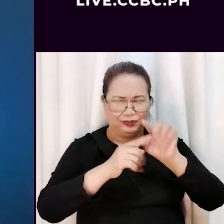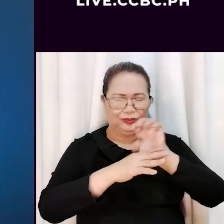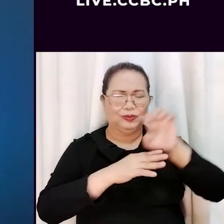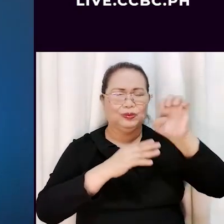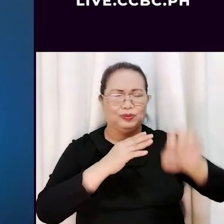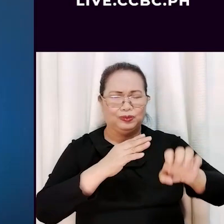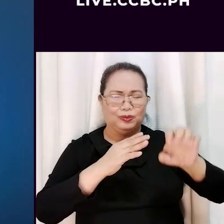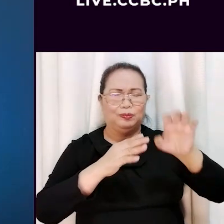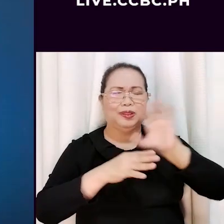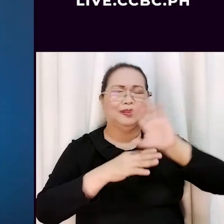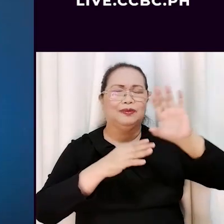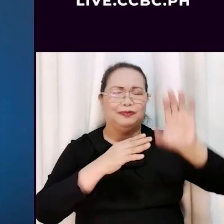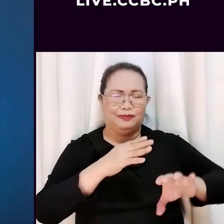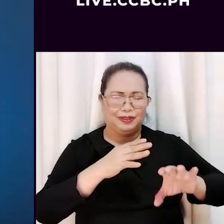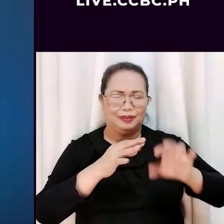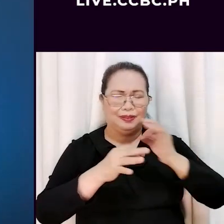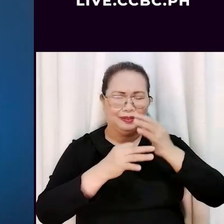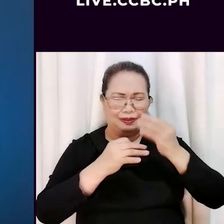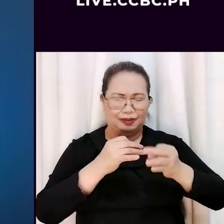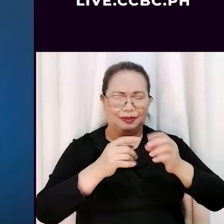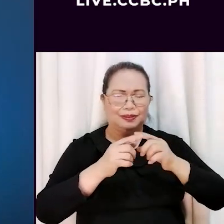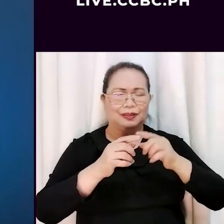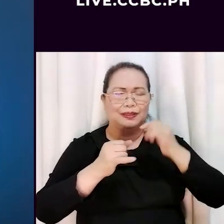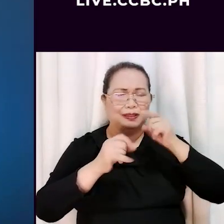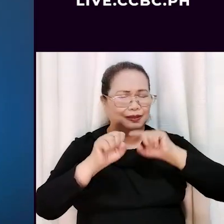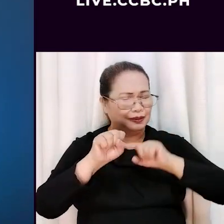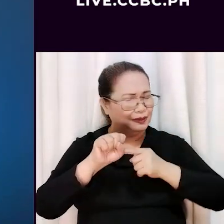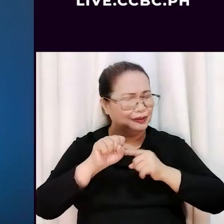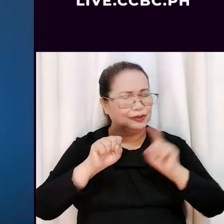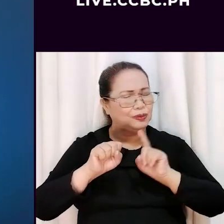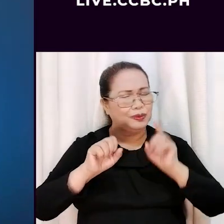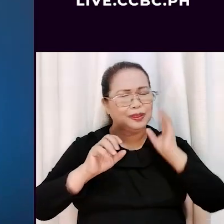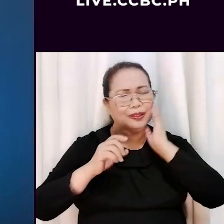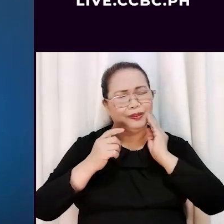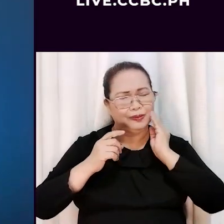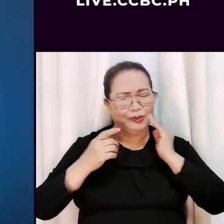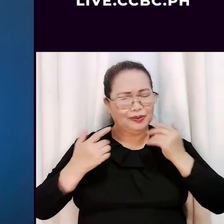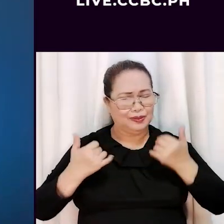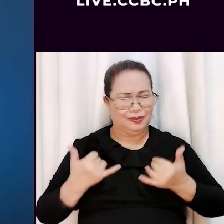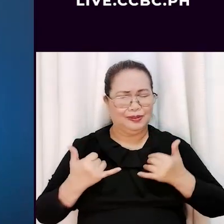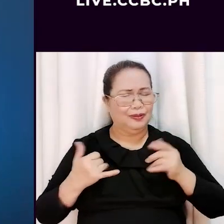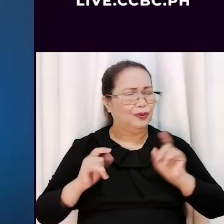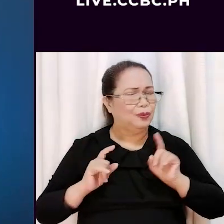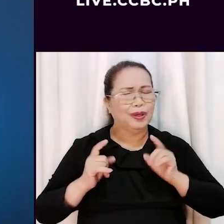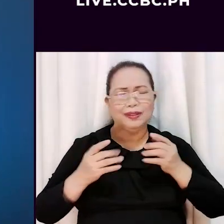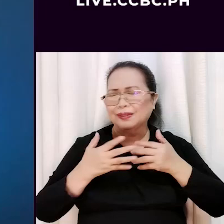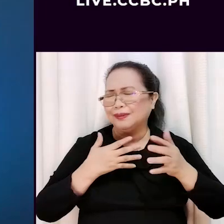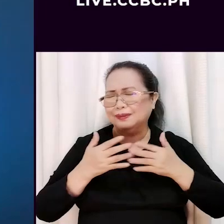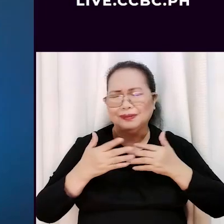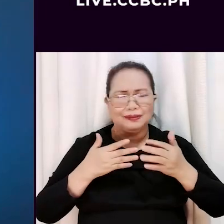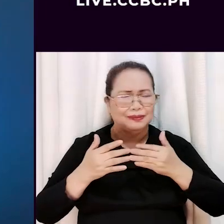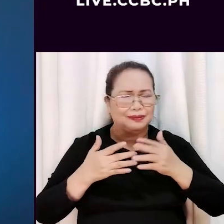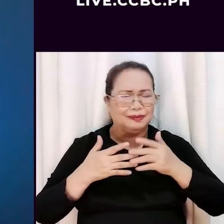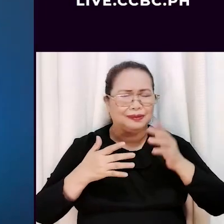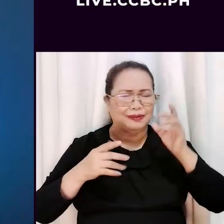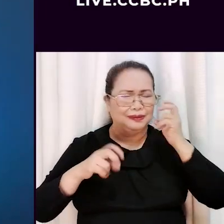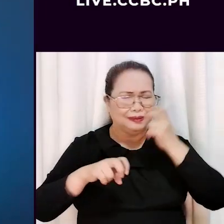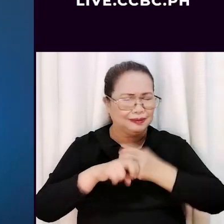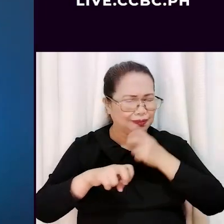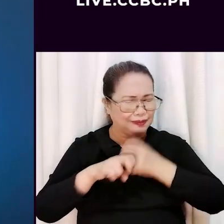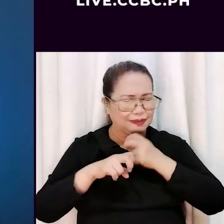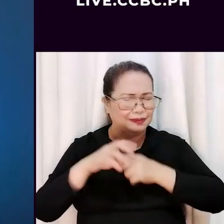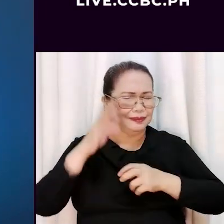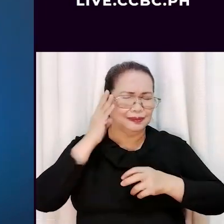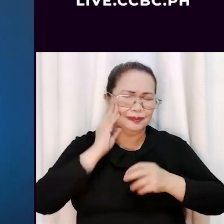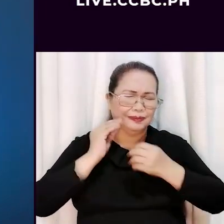end. I start with this, Lord. Whatever I'm going through right now, the difficulties and trials I am